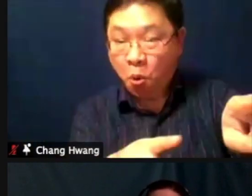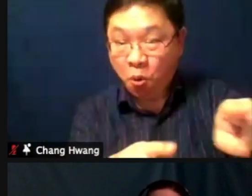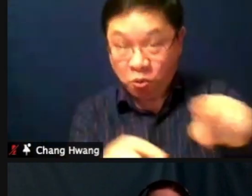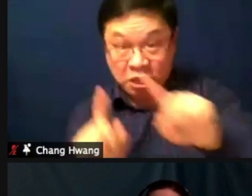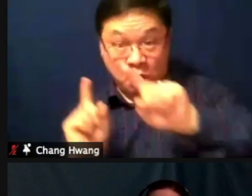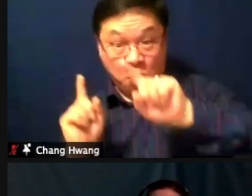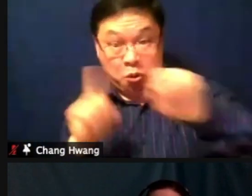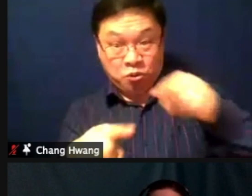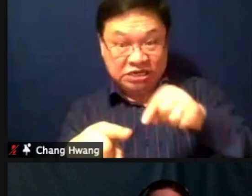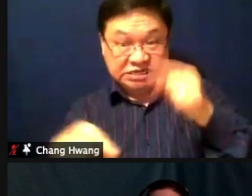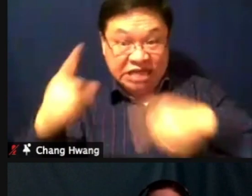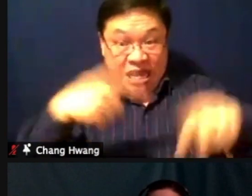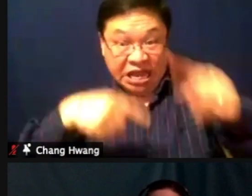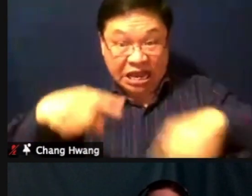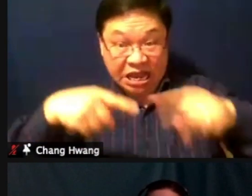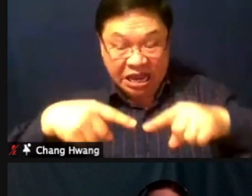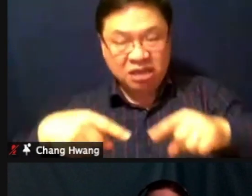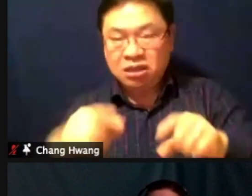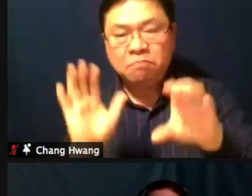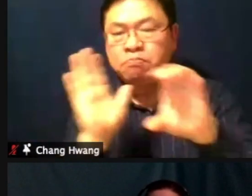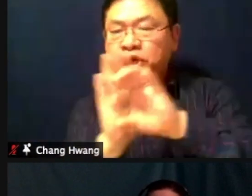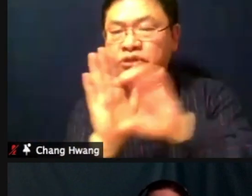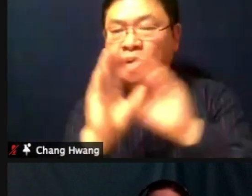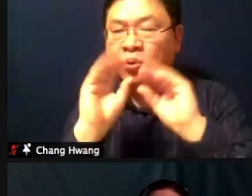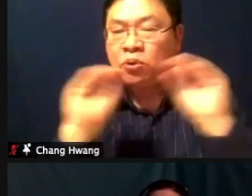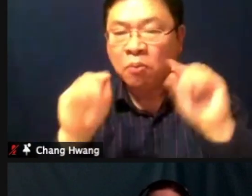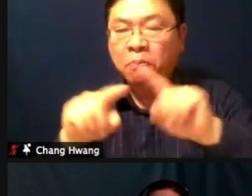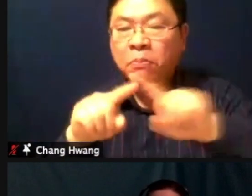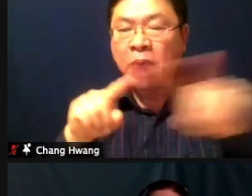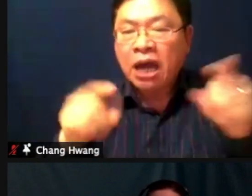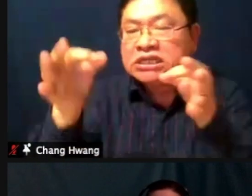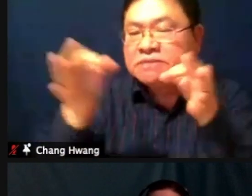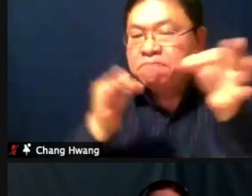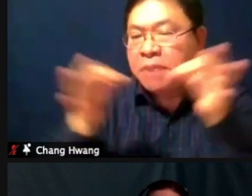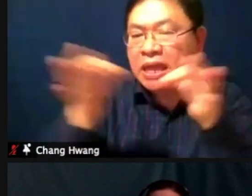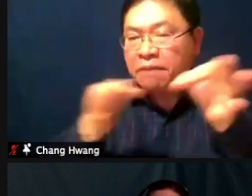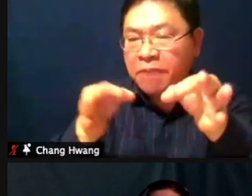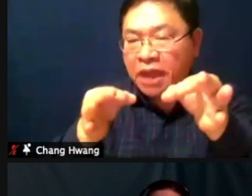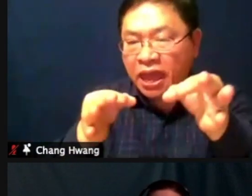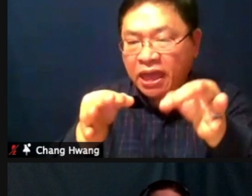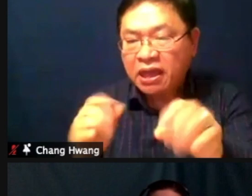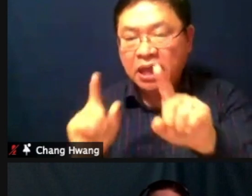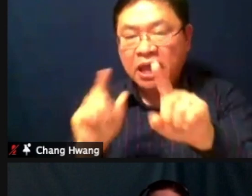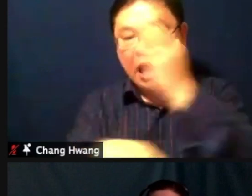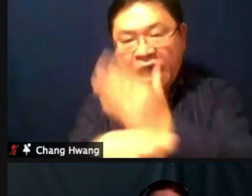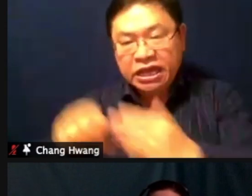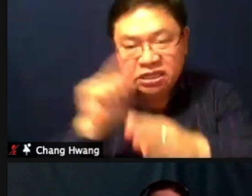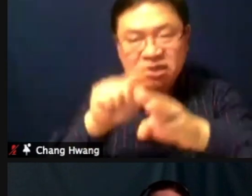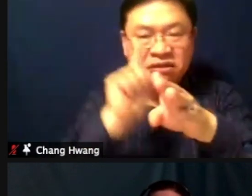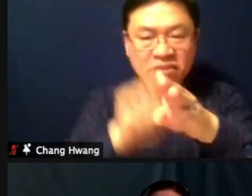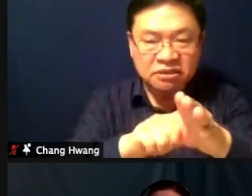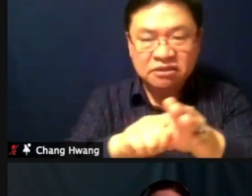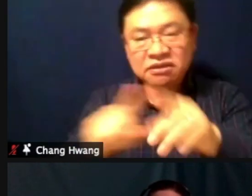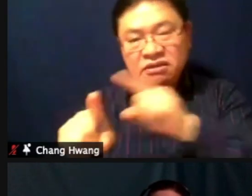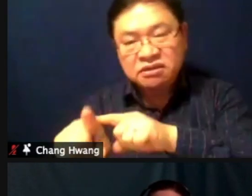And then I've got the English here. So that word means go. But there's no picture to show what it is. So there's a